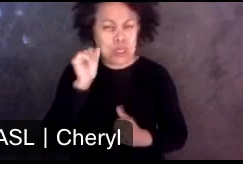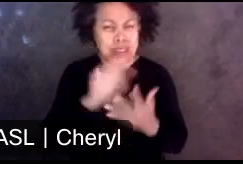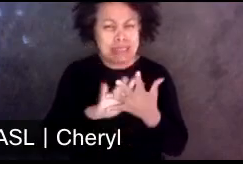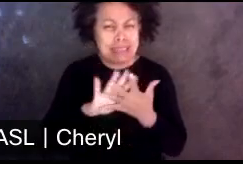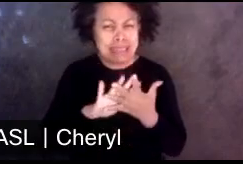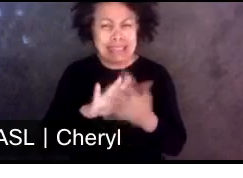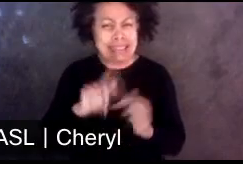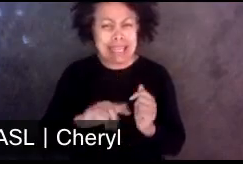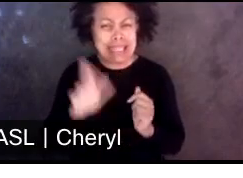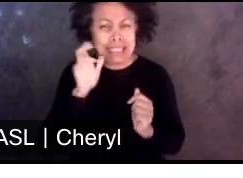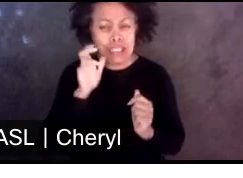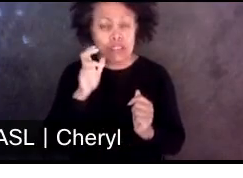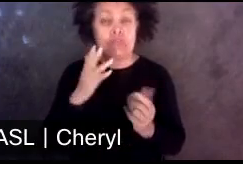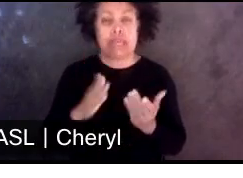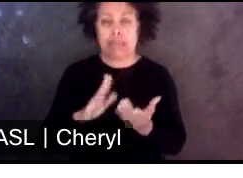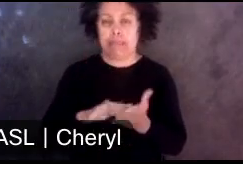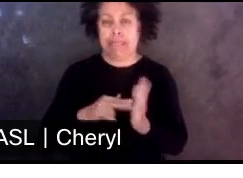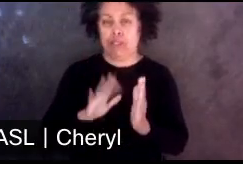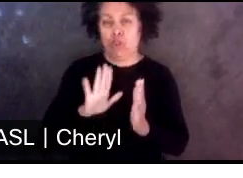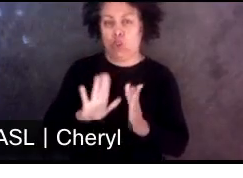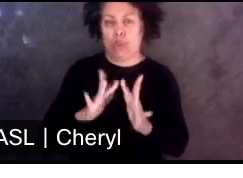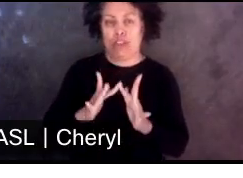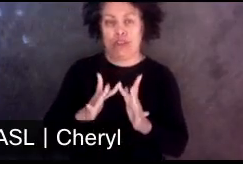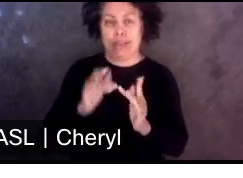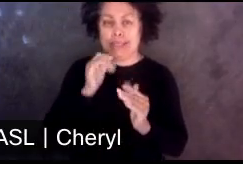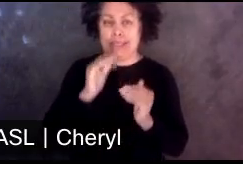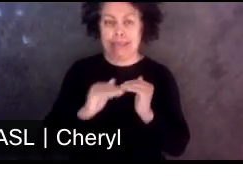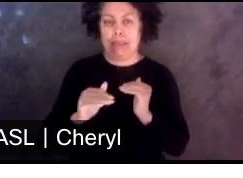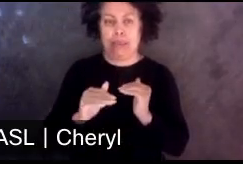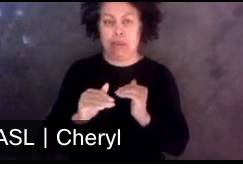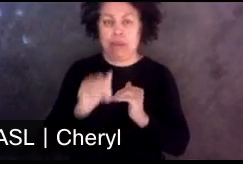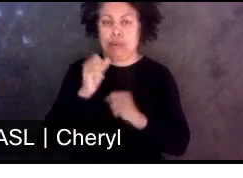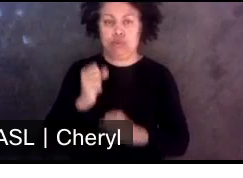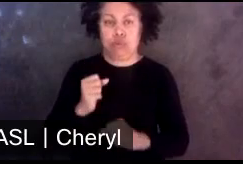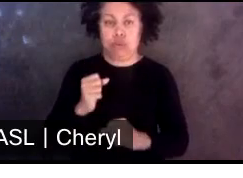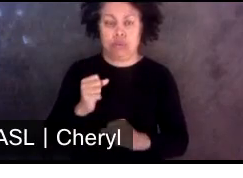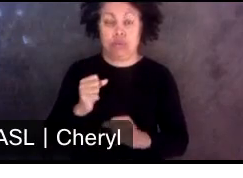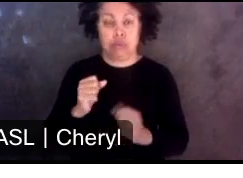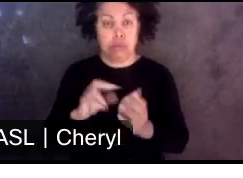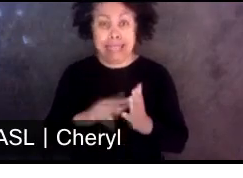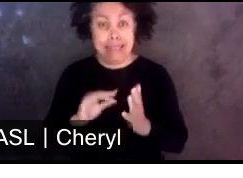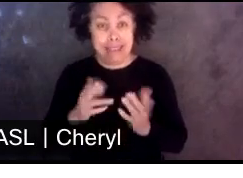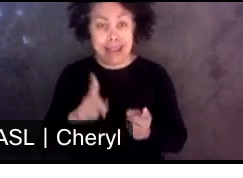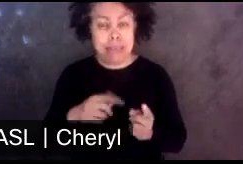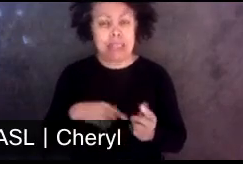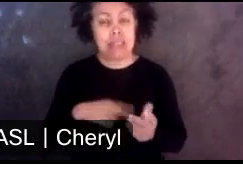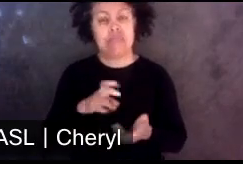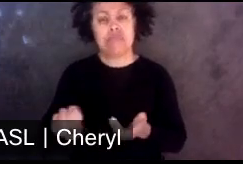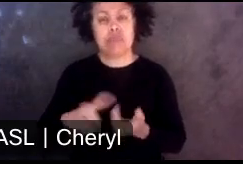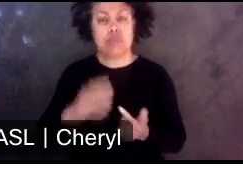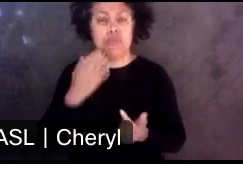likely due to an unstable internet connection. If this happens to you, feel free to call in for a better audio